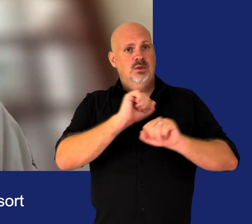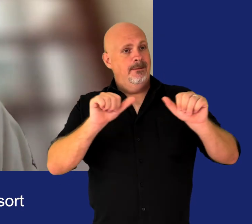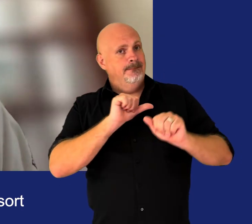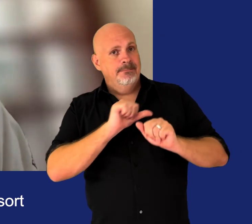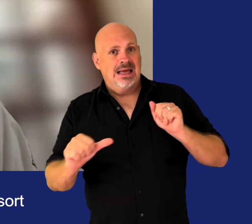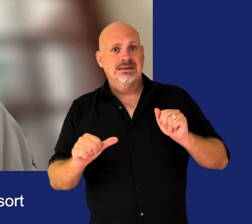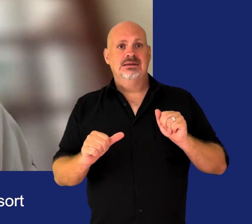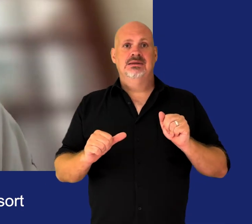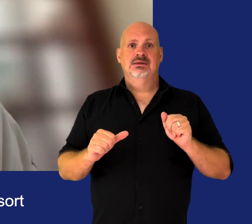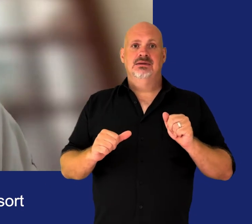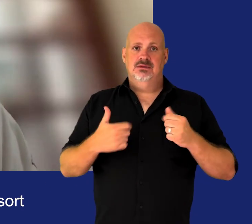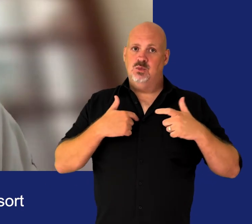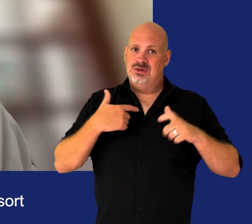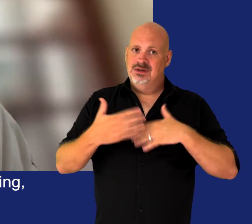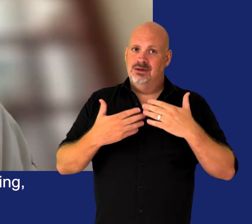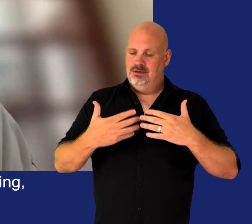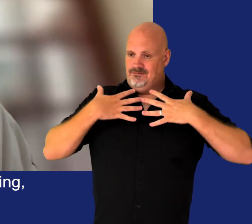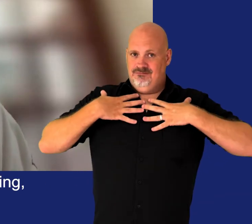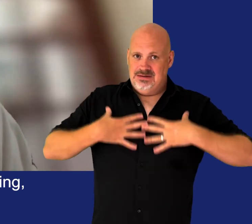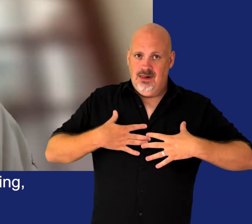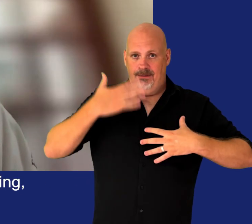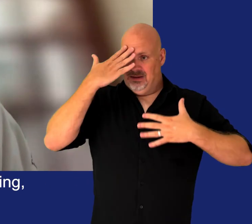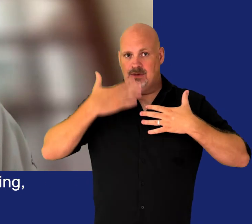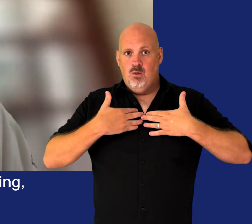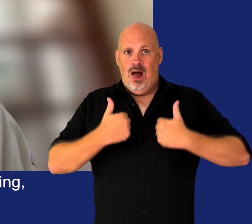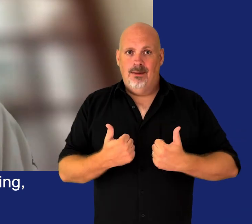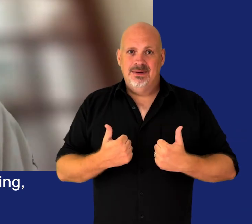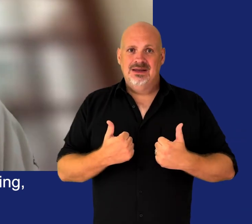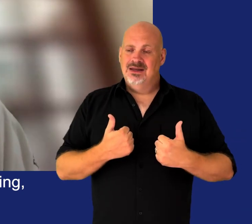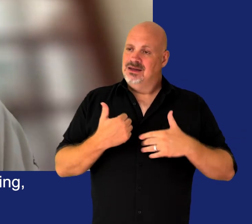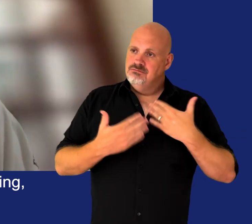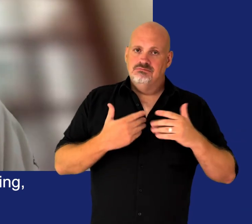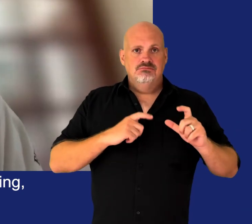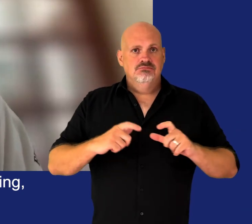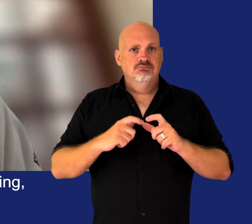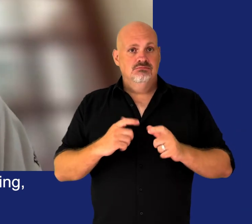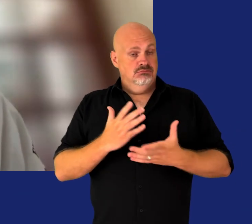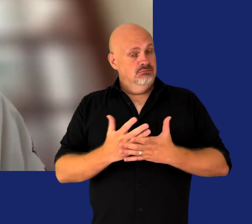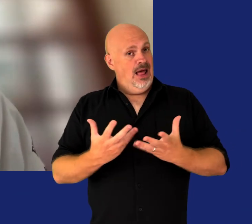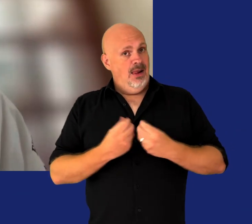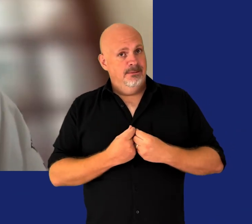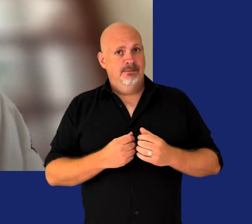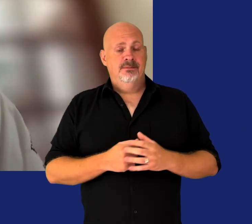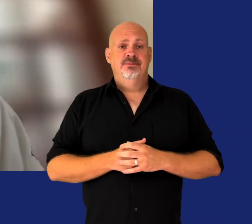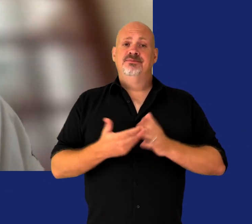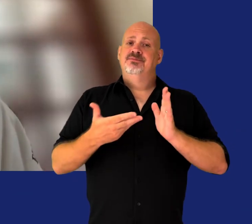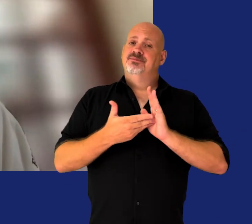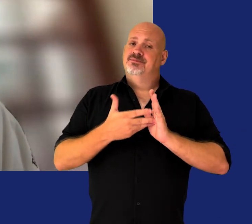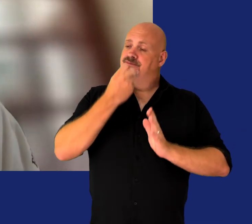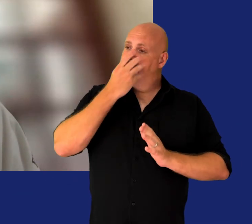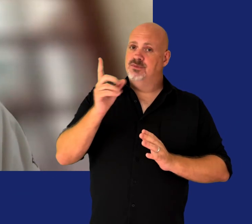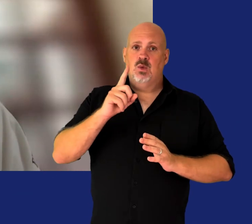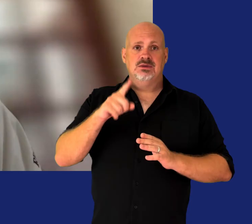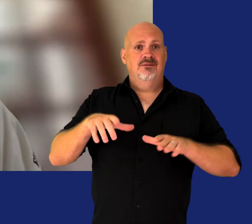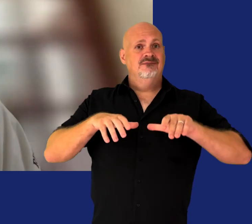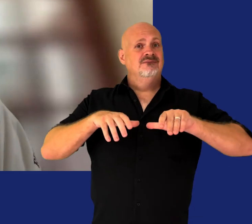best, and we're trying to maintain our own sort of level of physical and mental well-being, which really helps. The other great part of it as